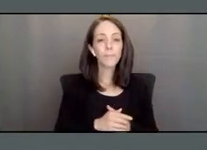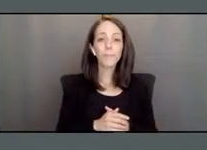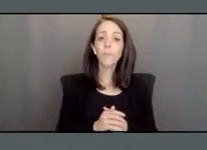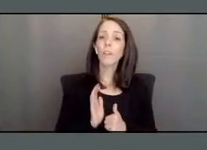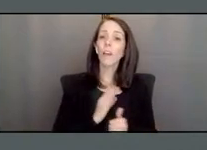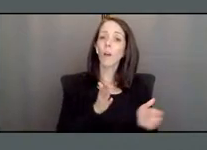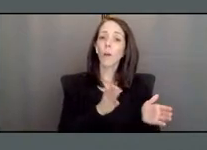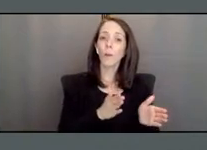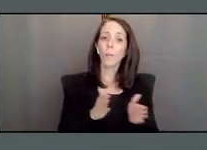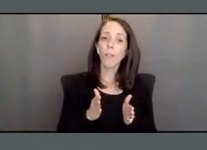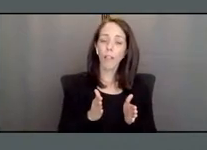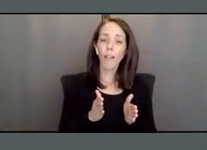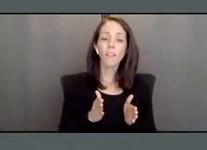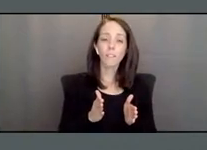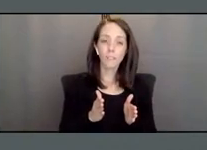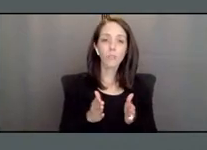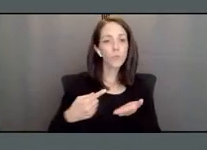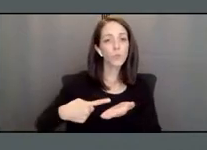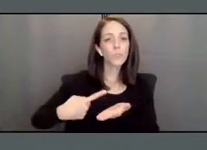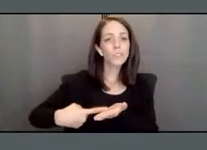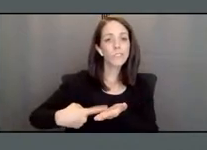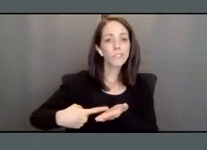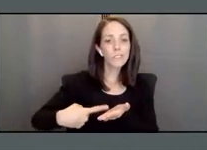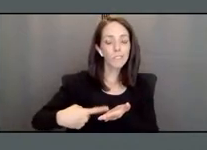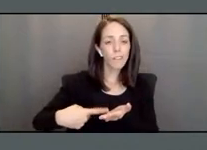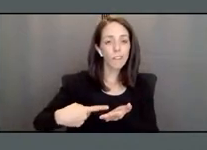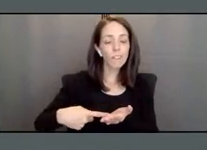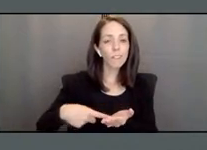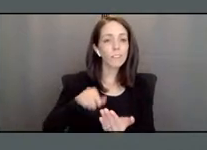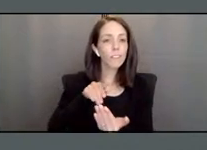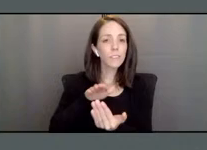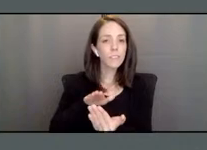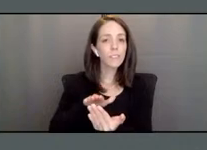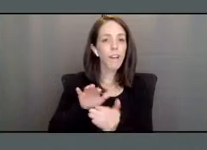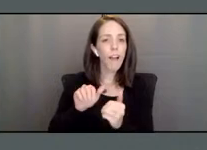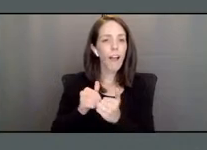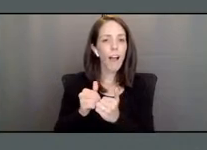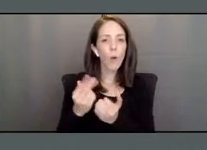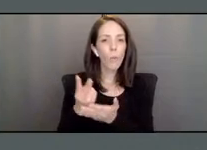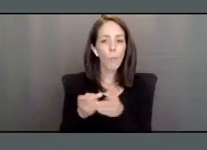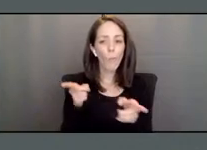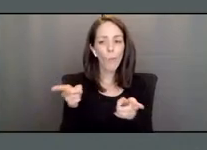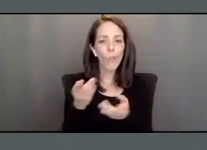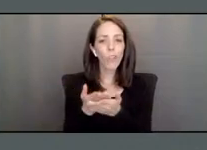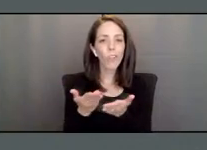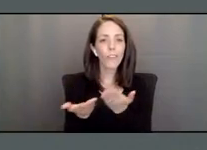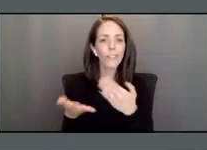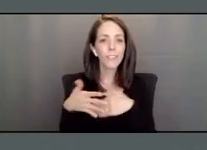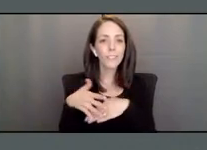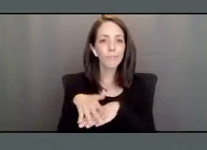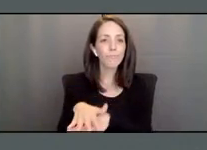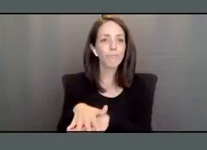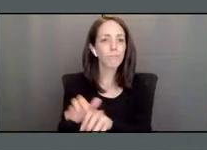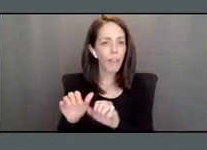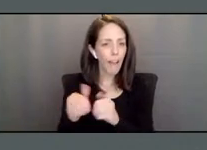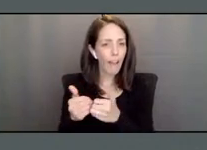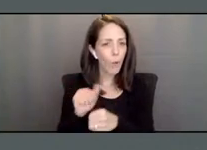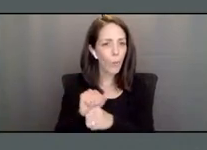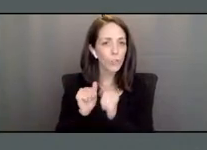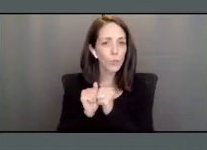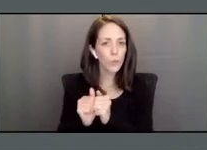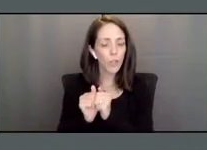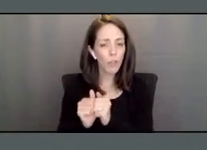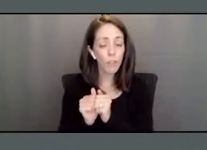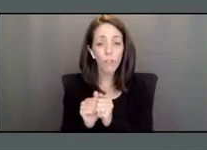toward discussing and working at the area of intersectionalities. That is absolutely correct. With the work that